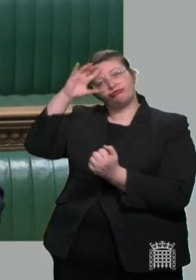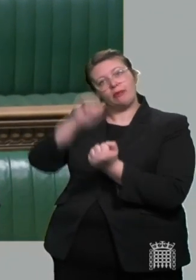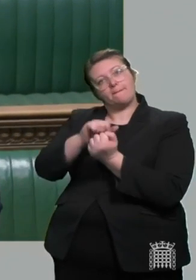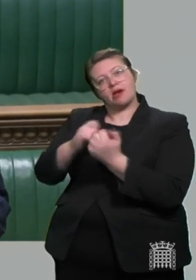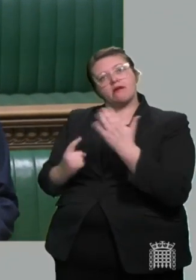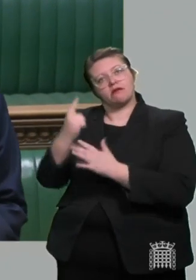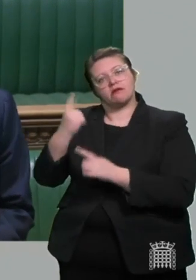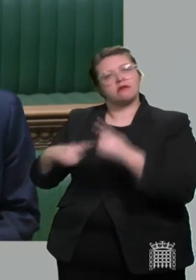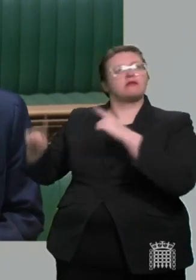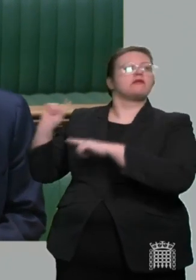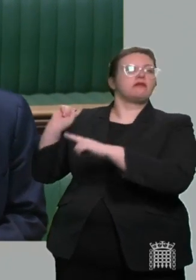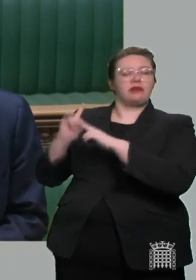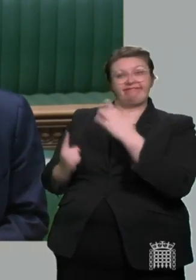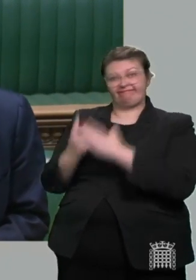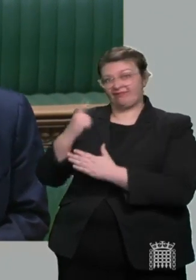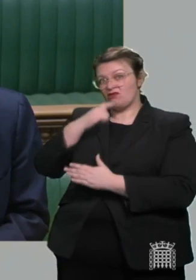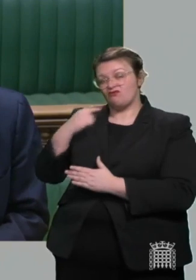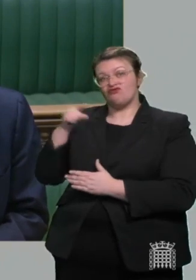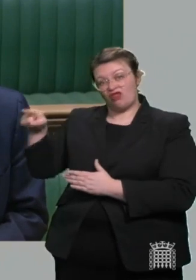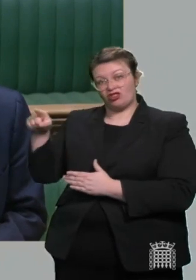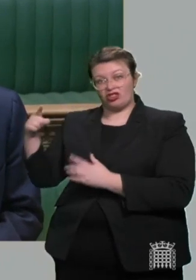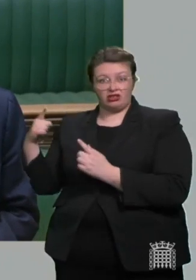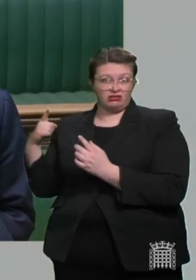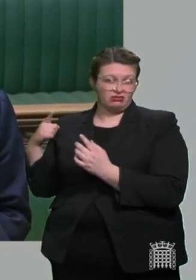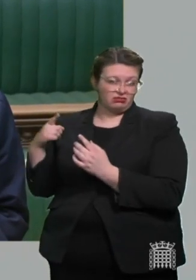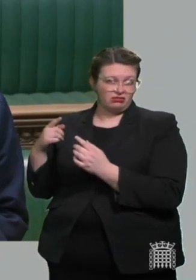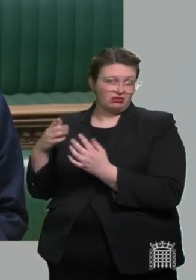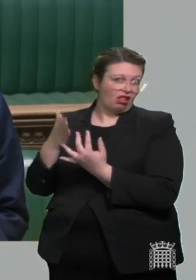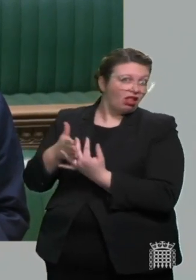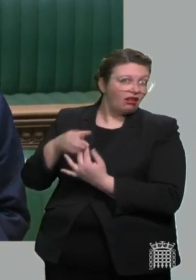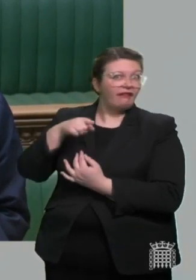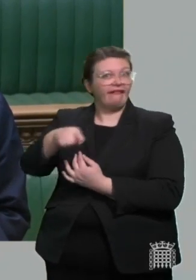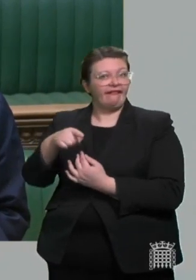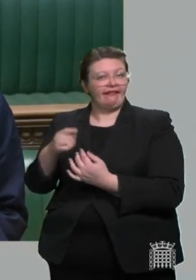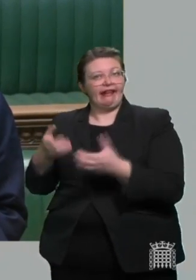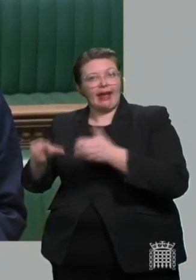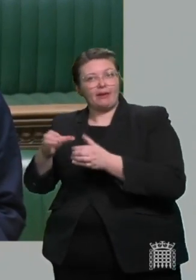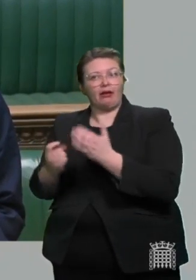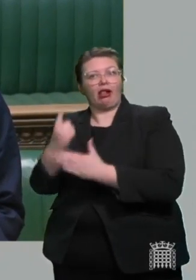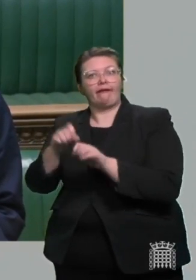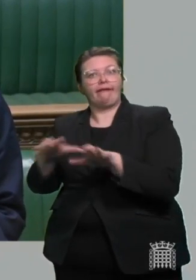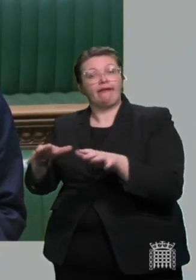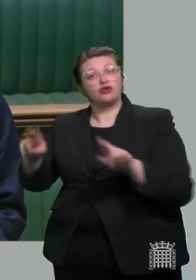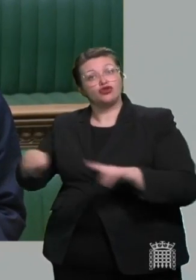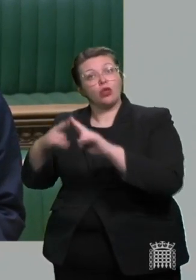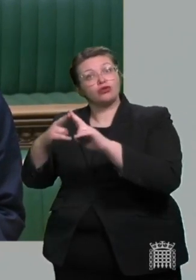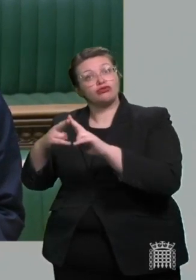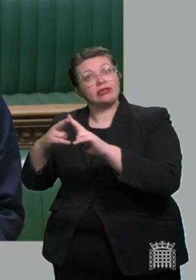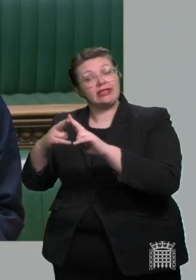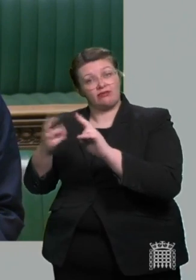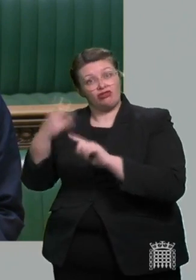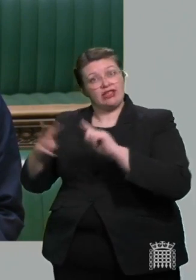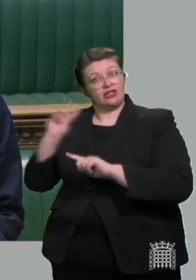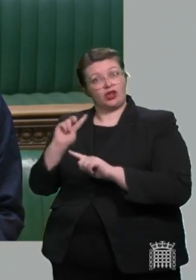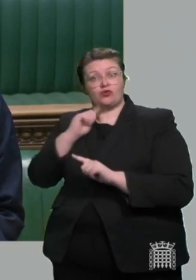intelligence on the streets of Salisbury. All our thoughts remain with those affected, their families and loved ones, and we will continue